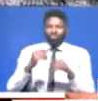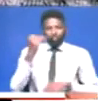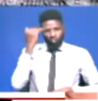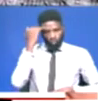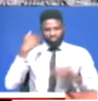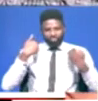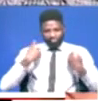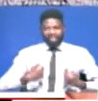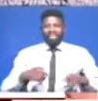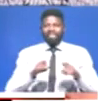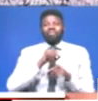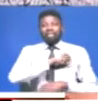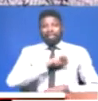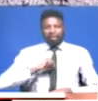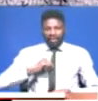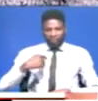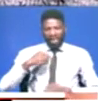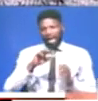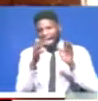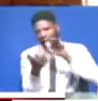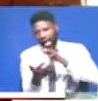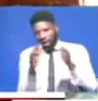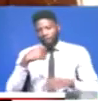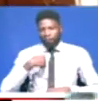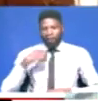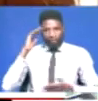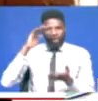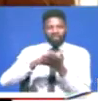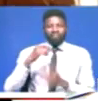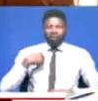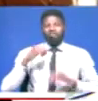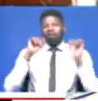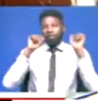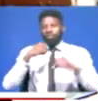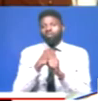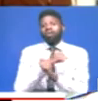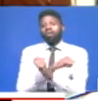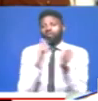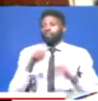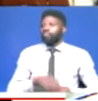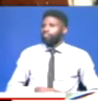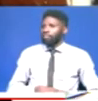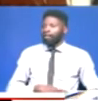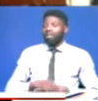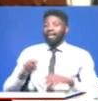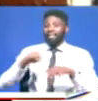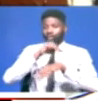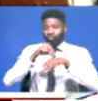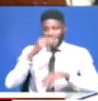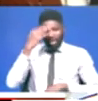a senator, what kind of senator I am. I believe I can deliver. In the National Assembly, at least eight candidates had